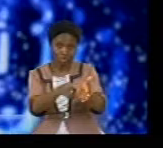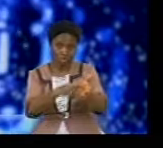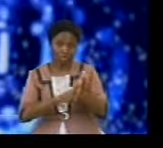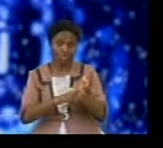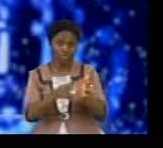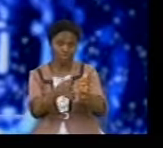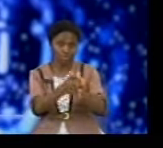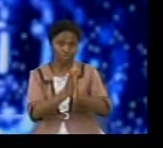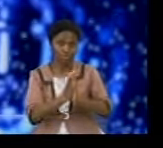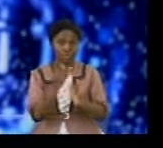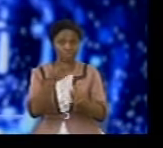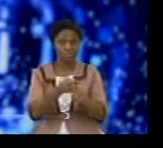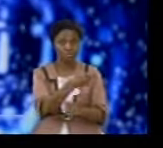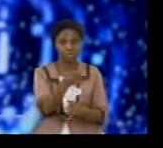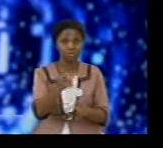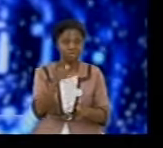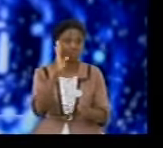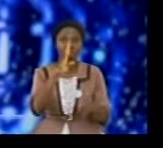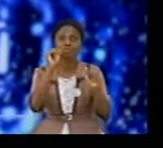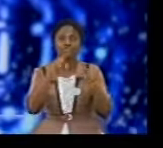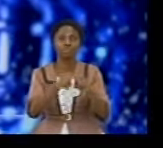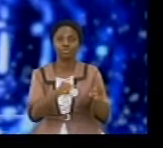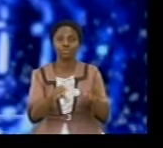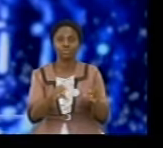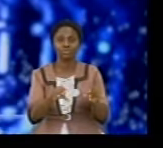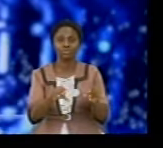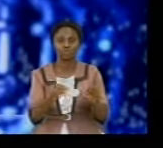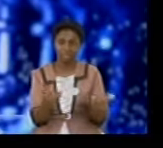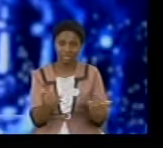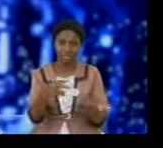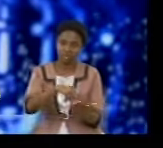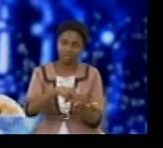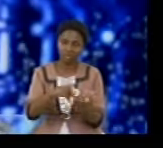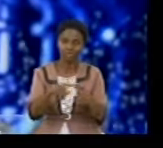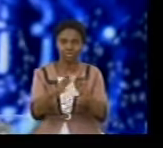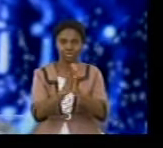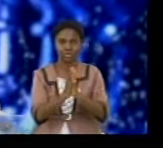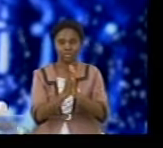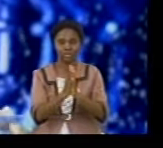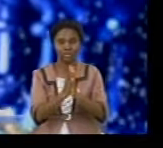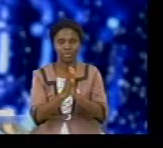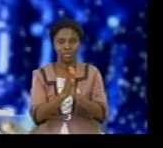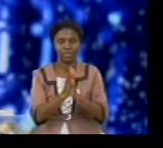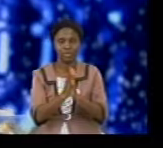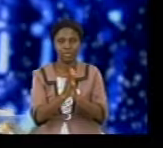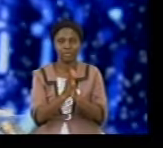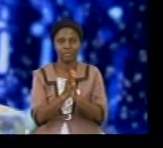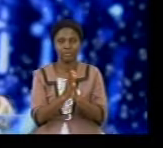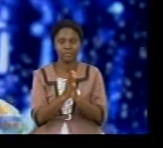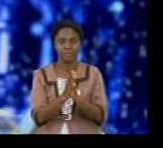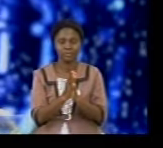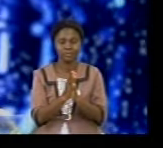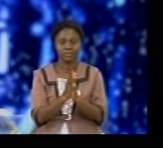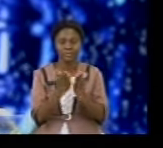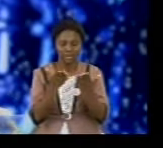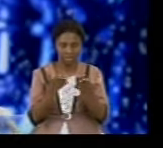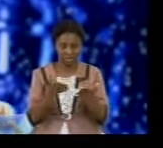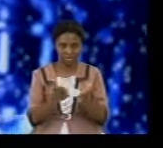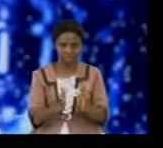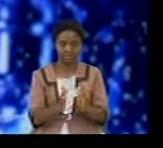by the grace of God. Shall we all rise up as we pray now? Let's rise up.